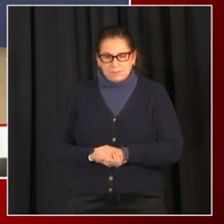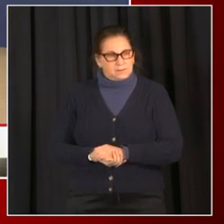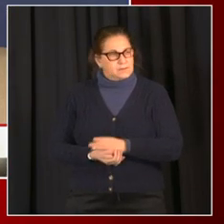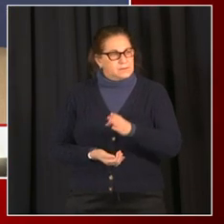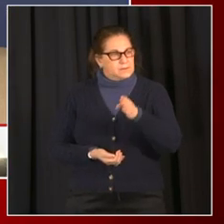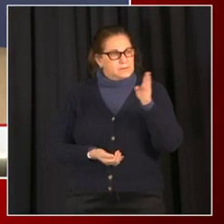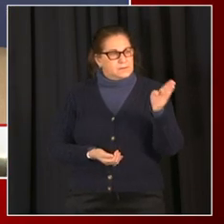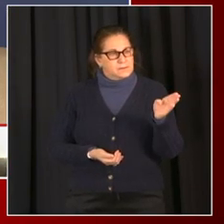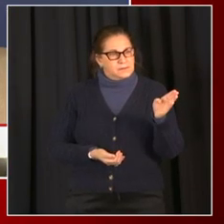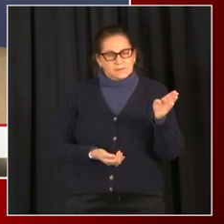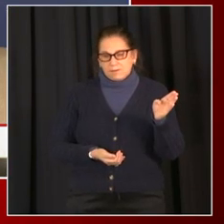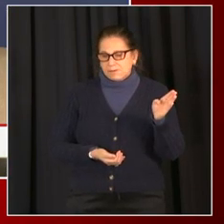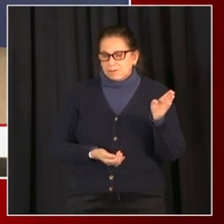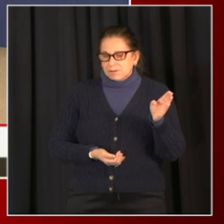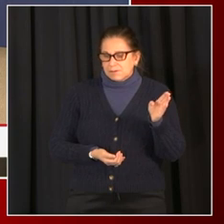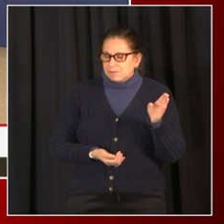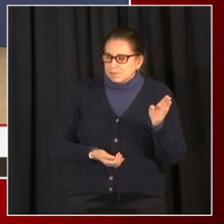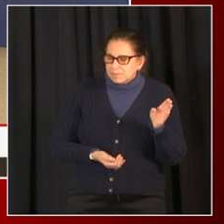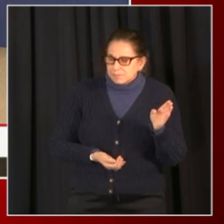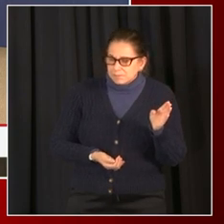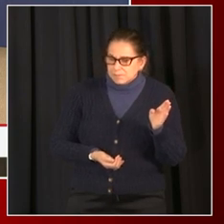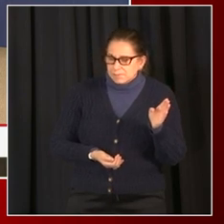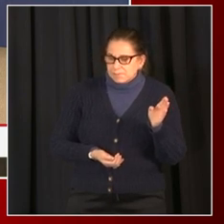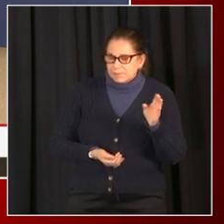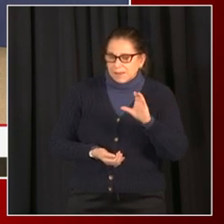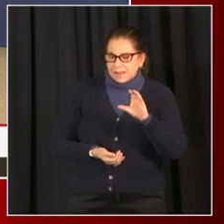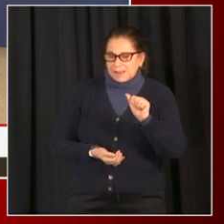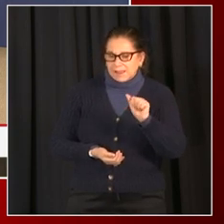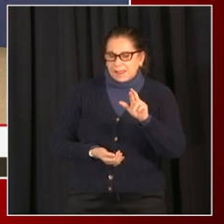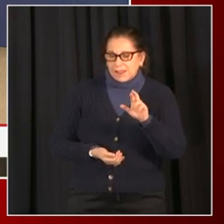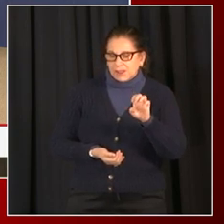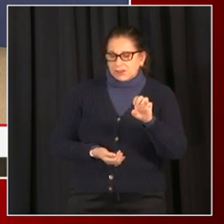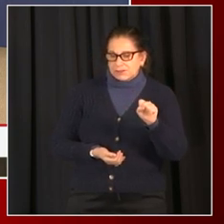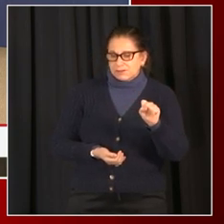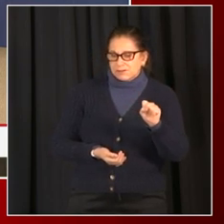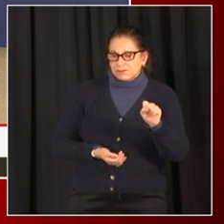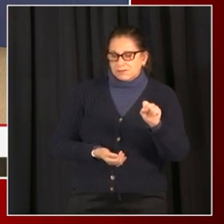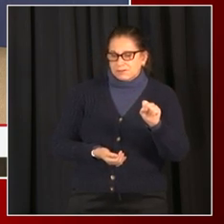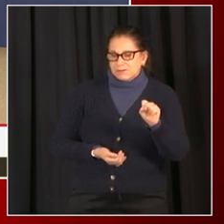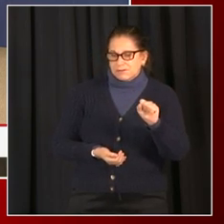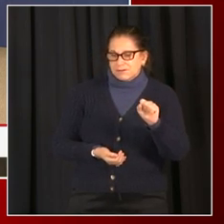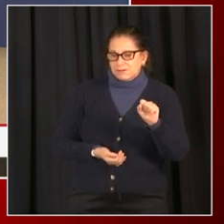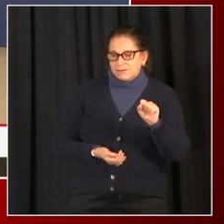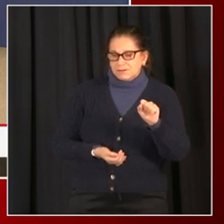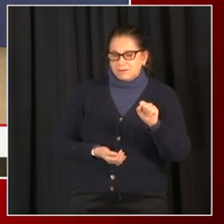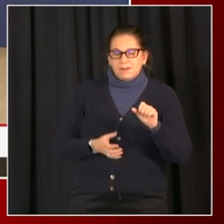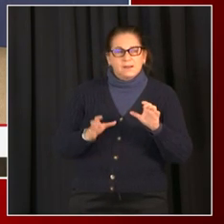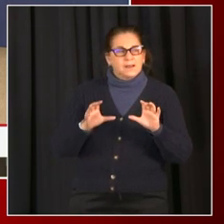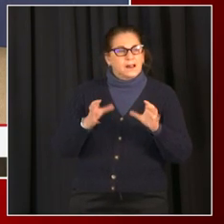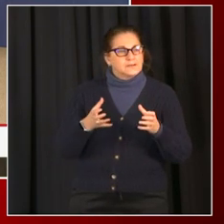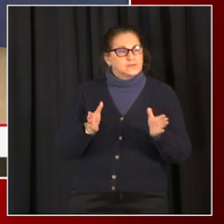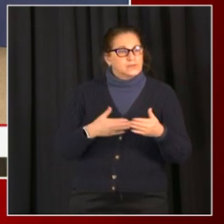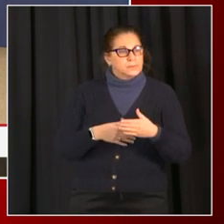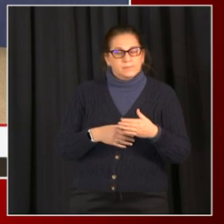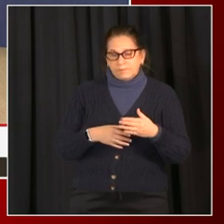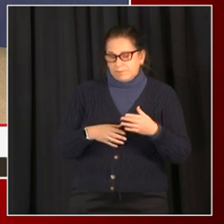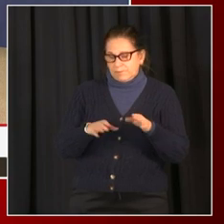have closed because of positive coronavirus tests. Does this change your confidence in any way going into the winter when